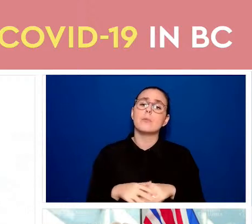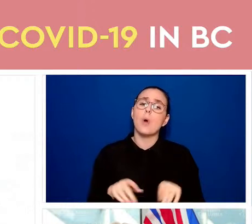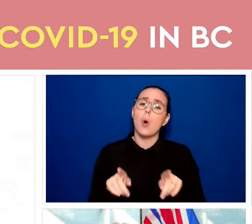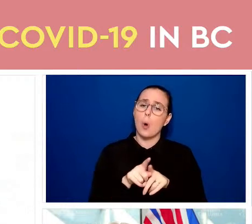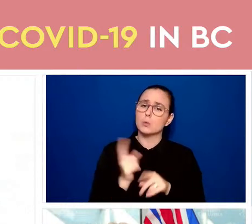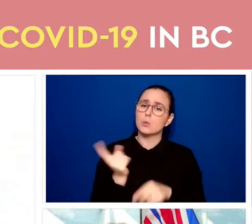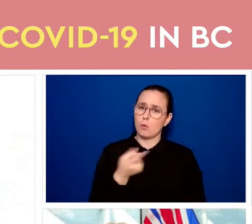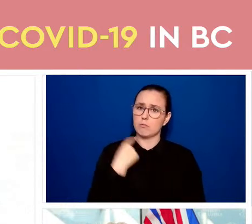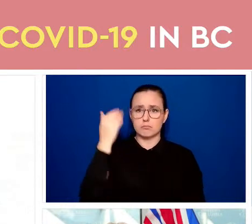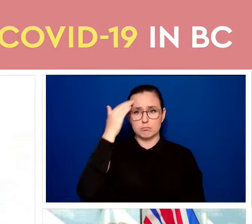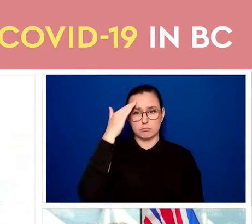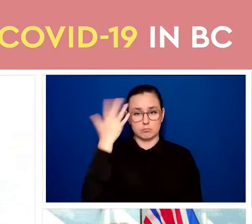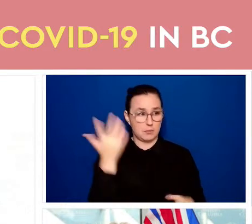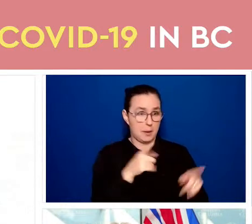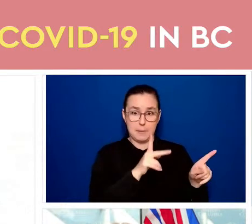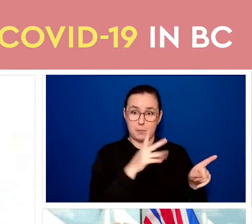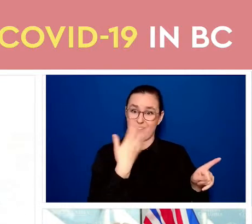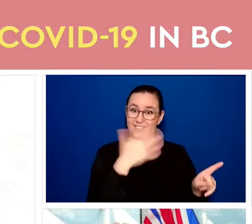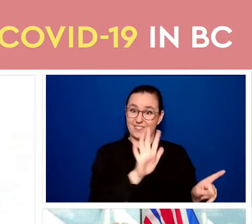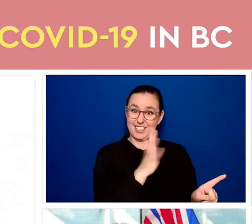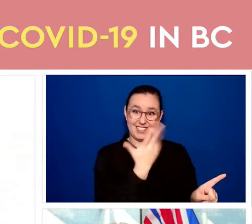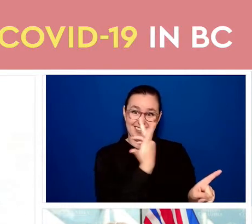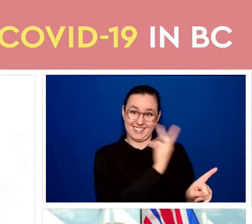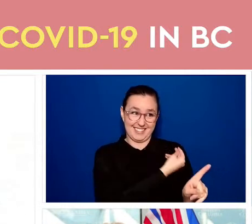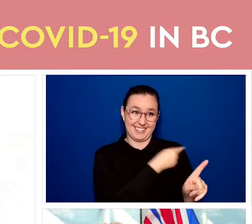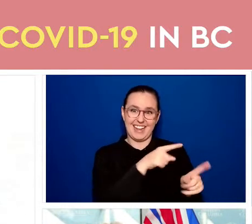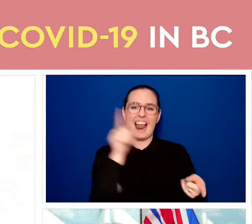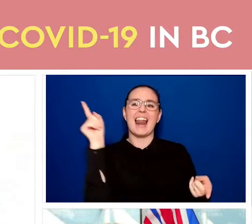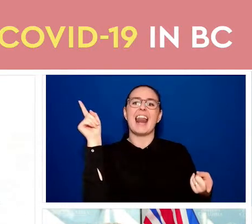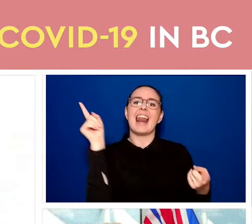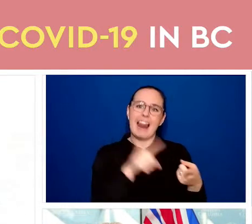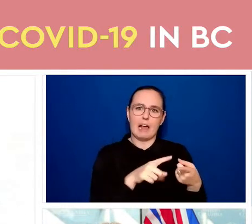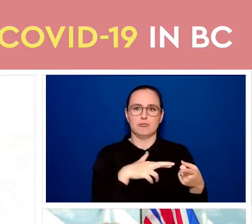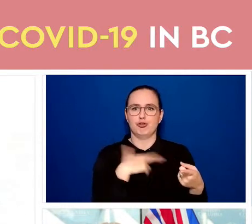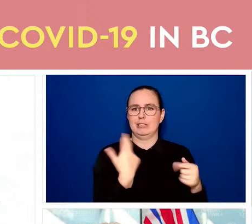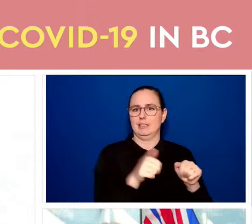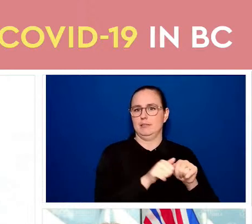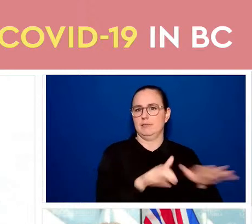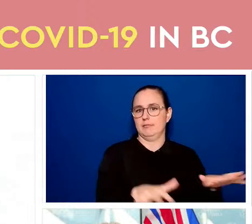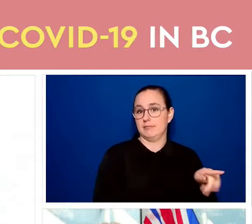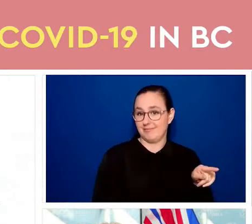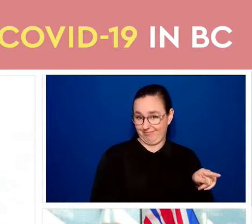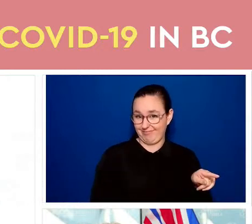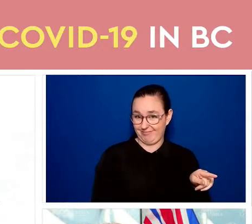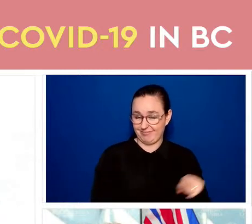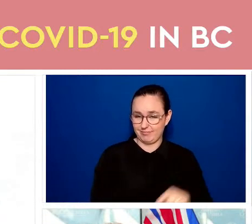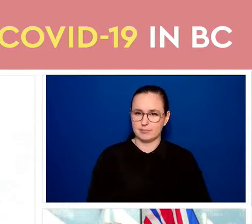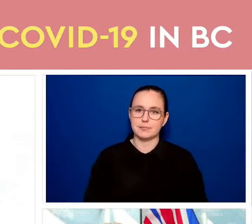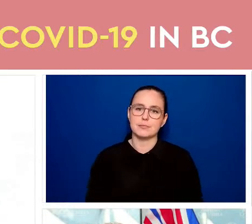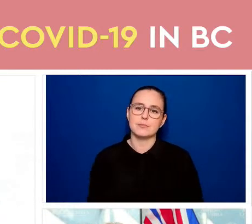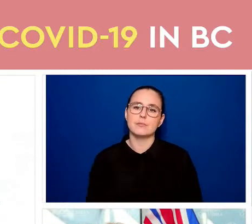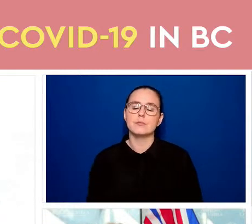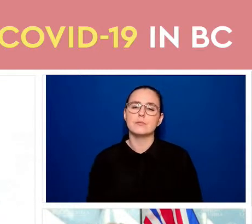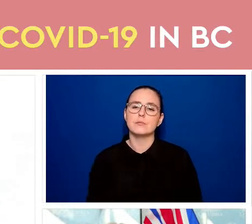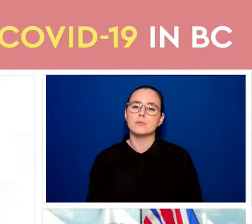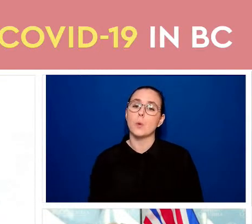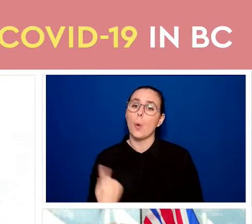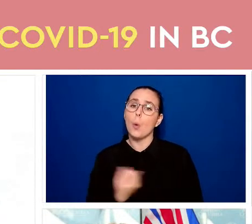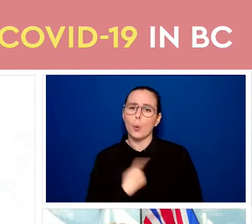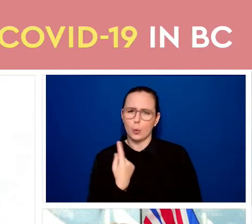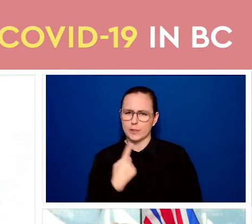much less than the risk to those who are unvaccinated. So we take that into account as well when we're talking about a school